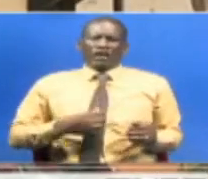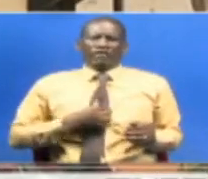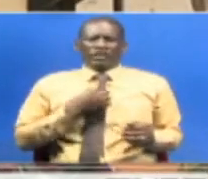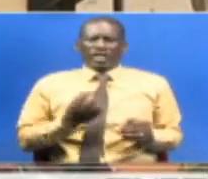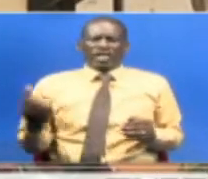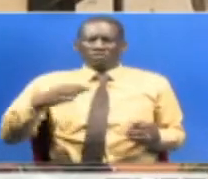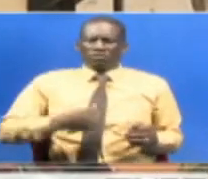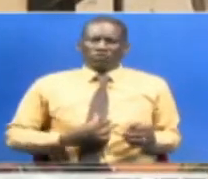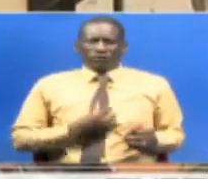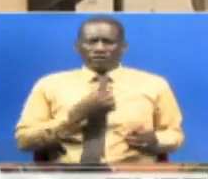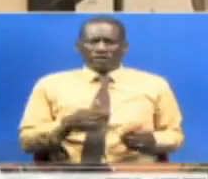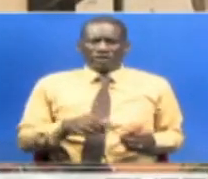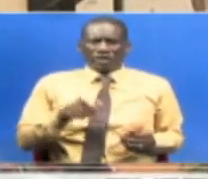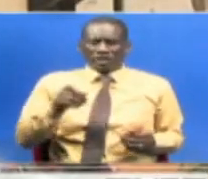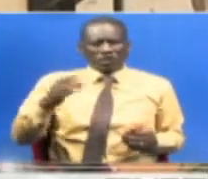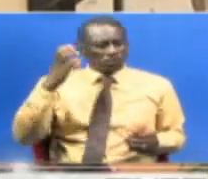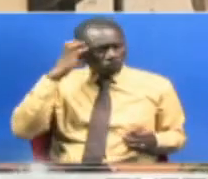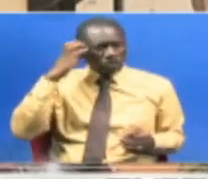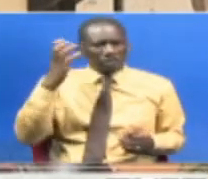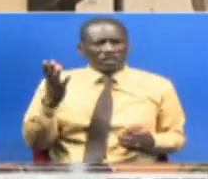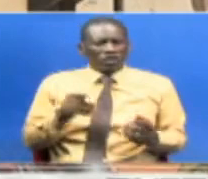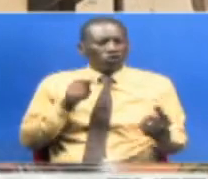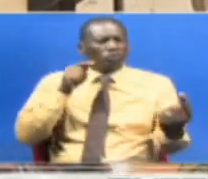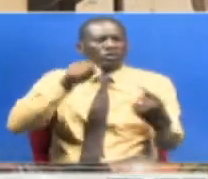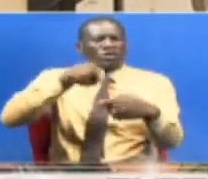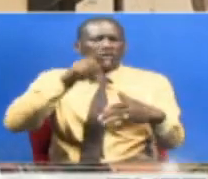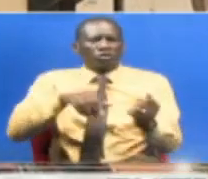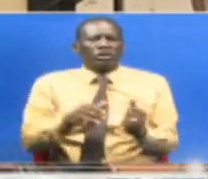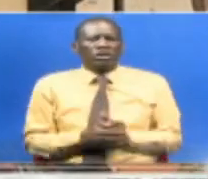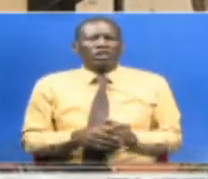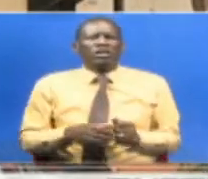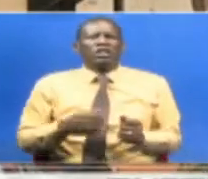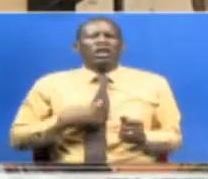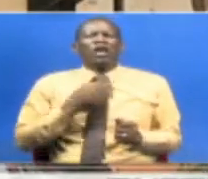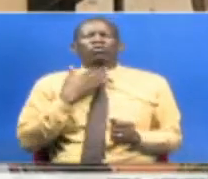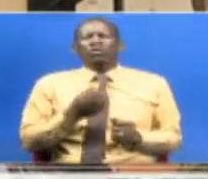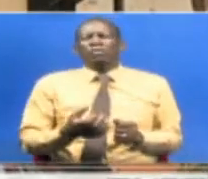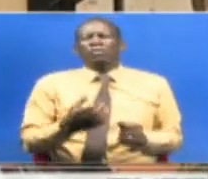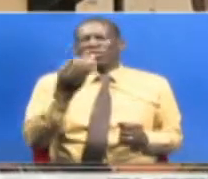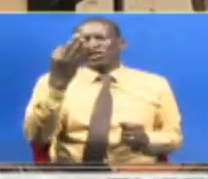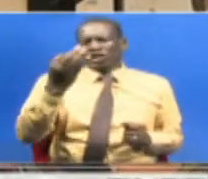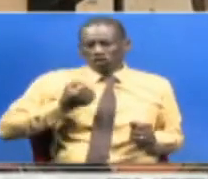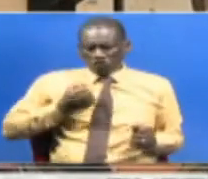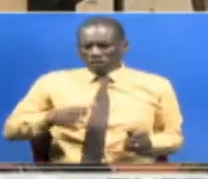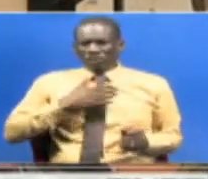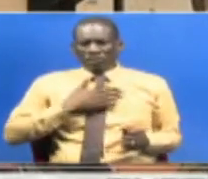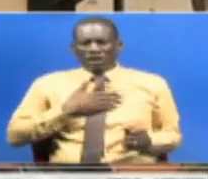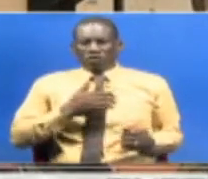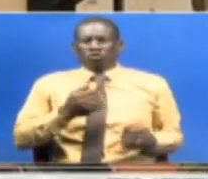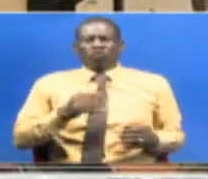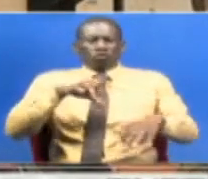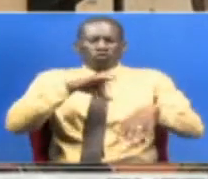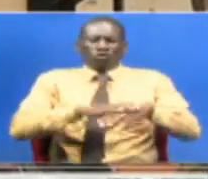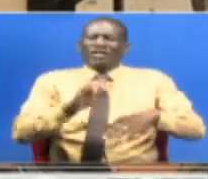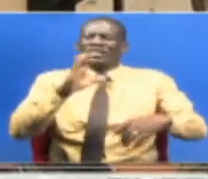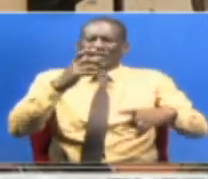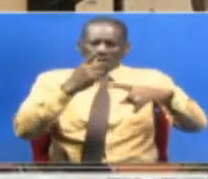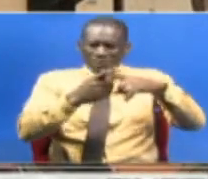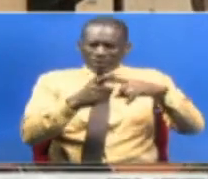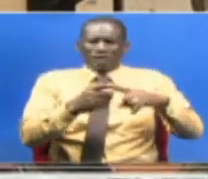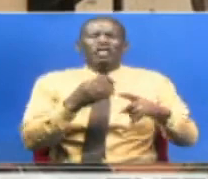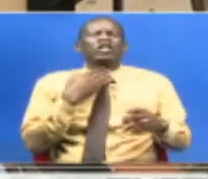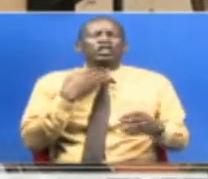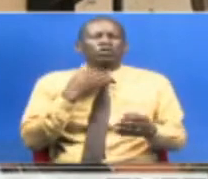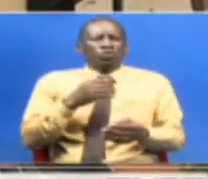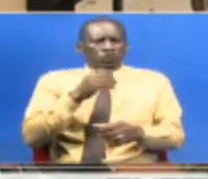I came to visit Nuria College purposely to admit my three daughters who are C+. And they want to pursue